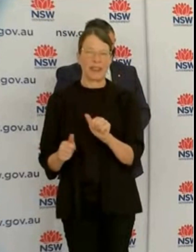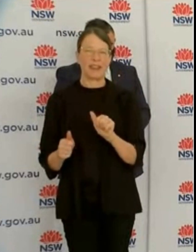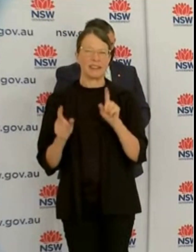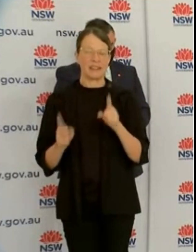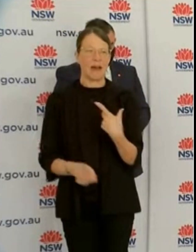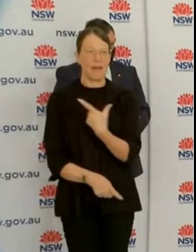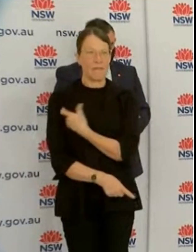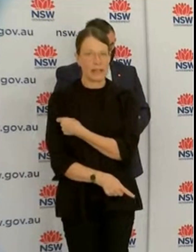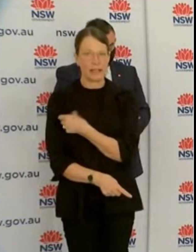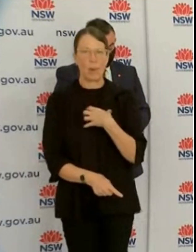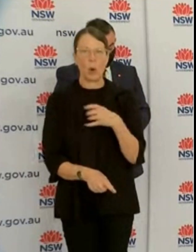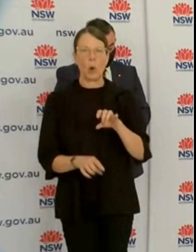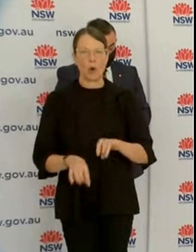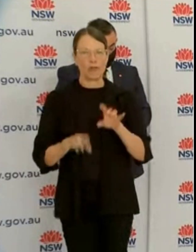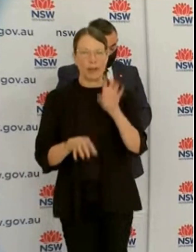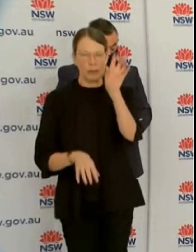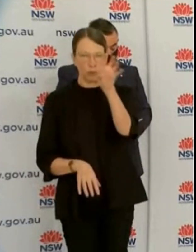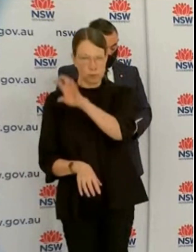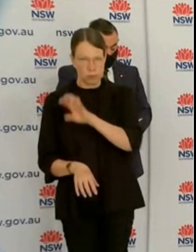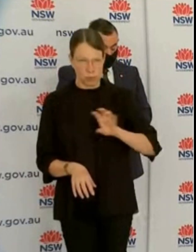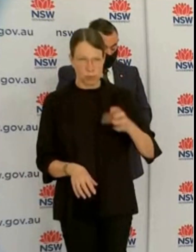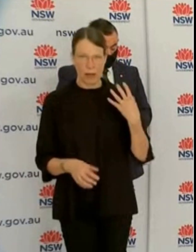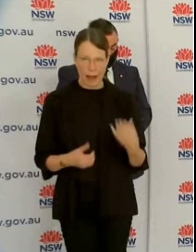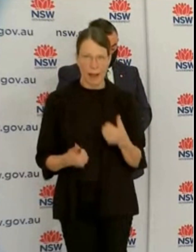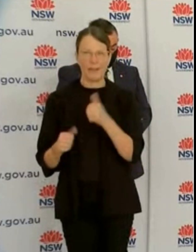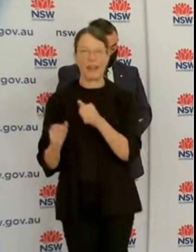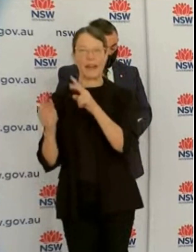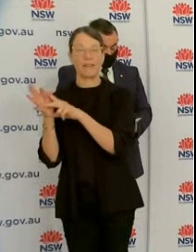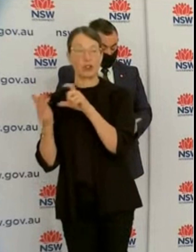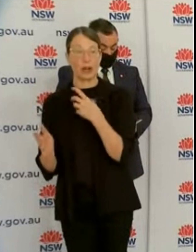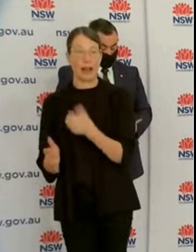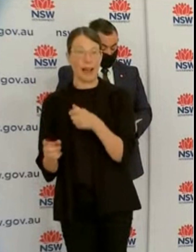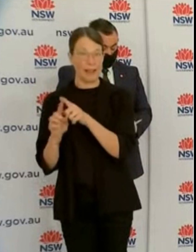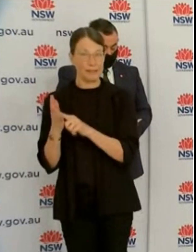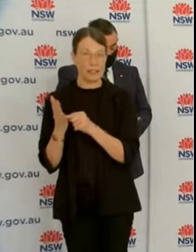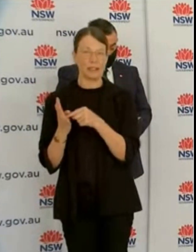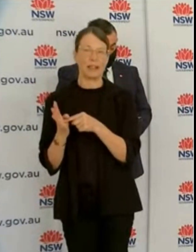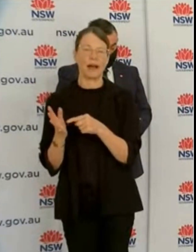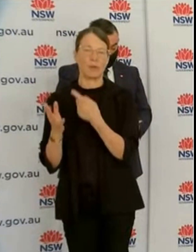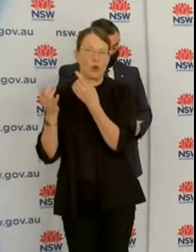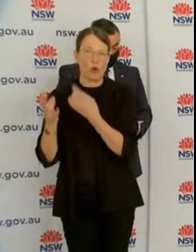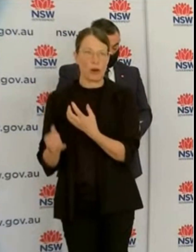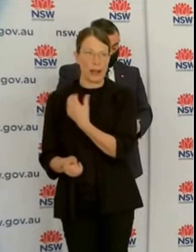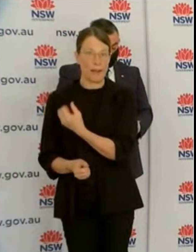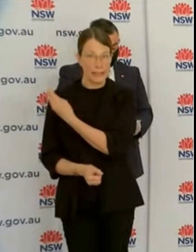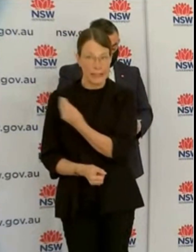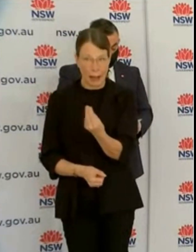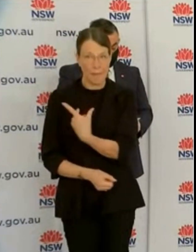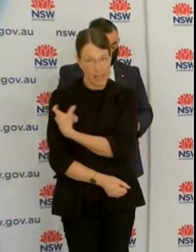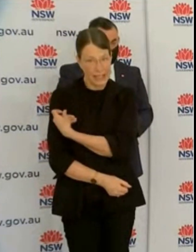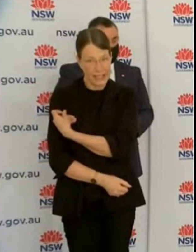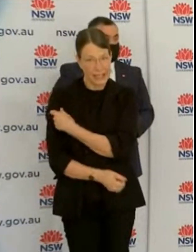So if people can see the way that we've managed it, and it's still a way to go, we're not out of the woods. I mean, September, October are critical, we've always said